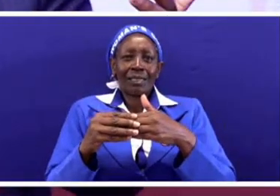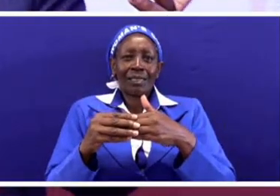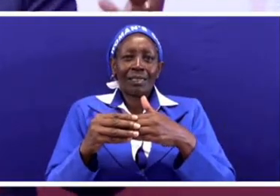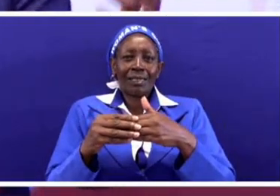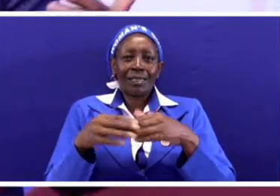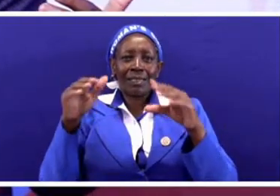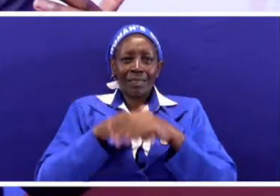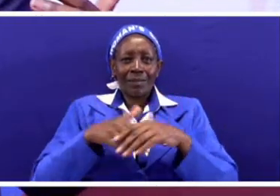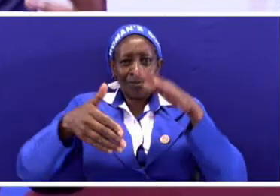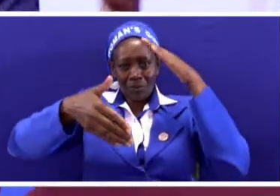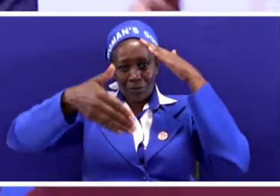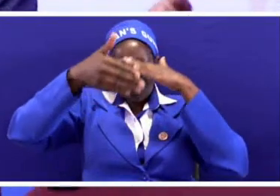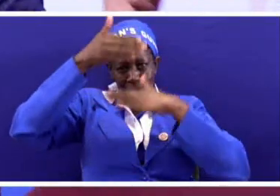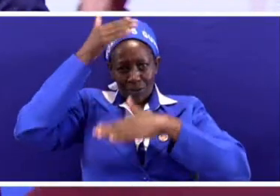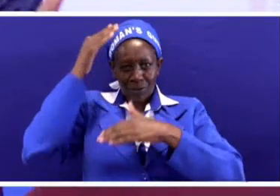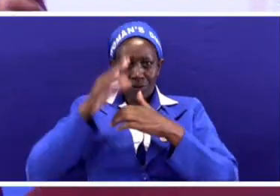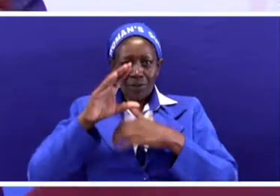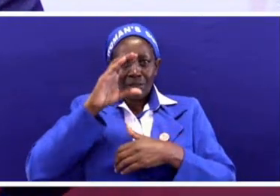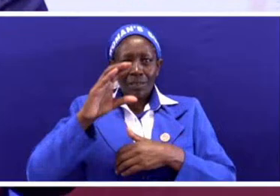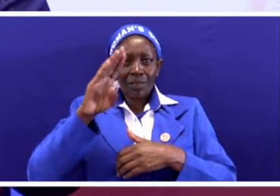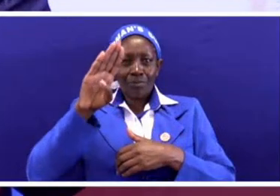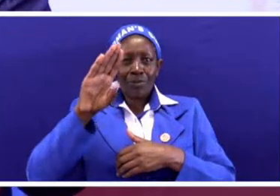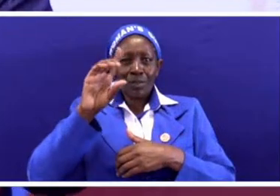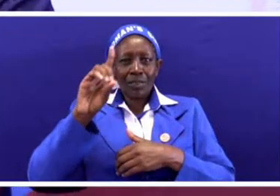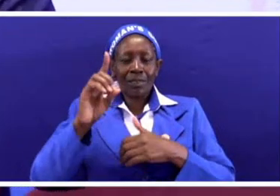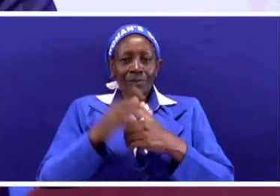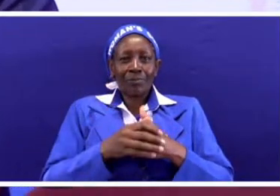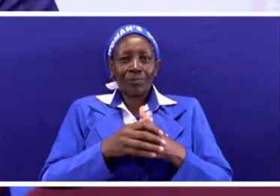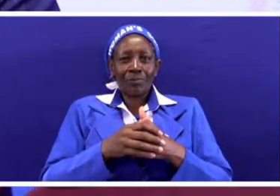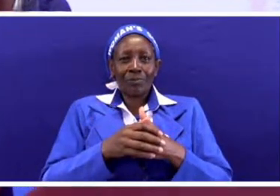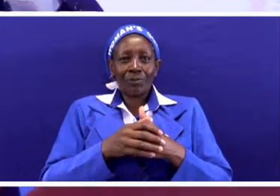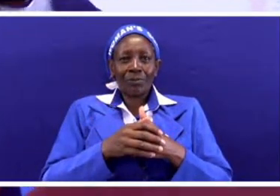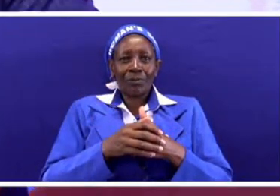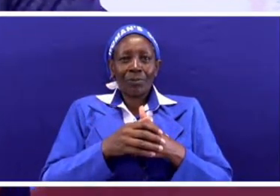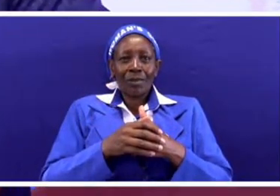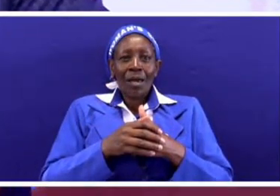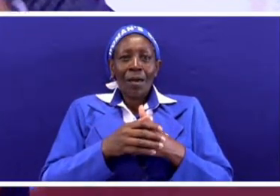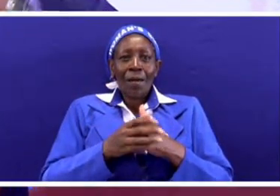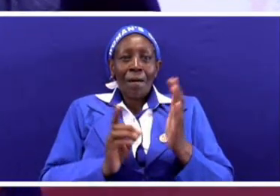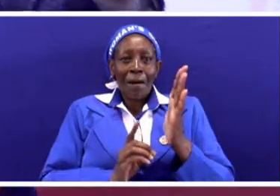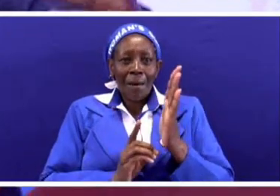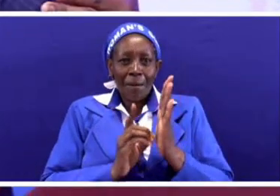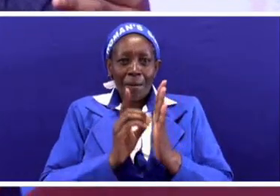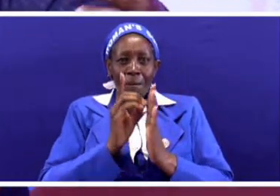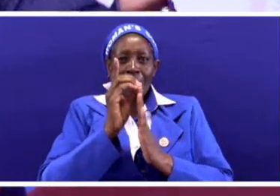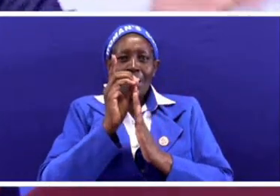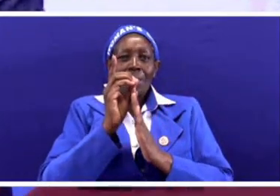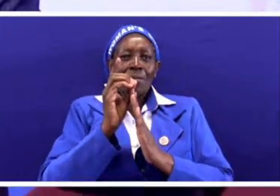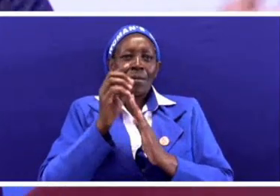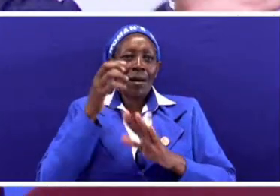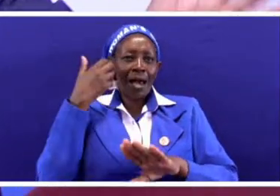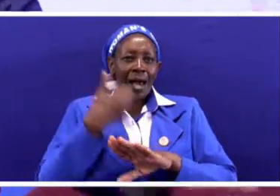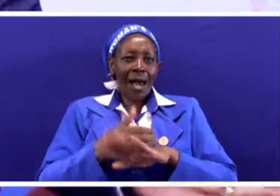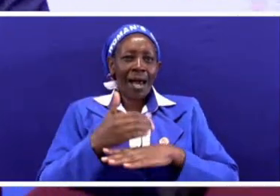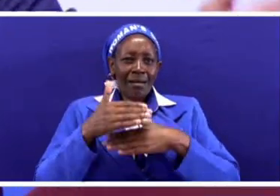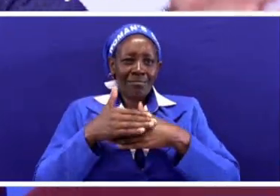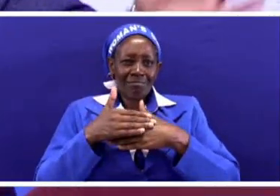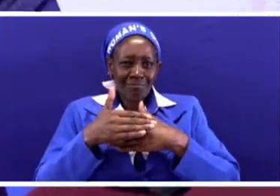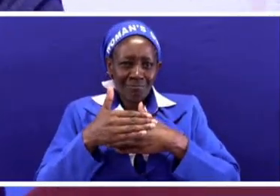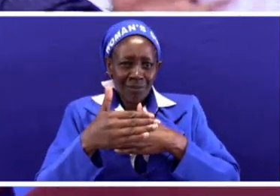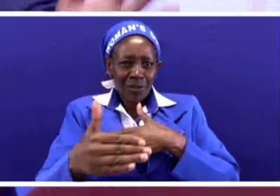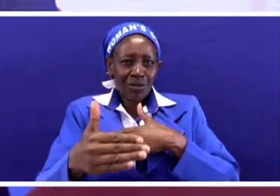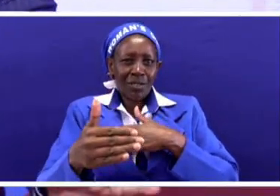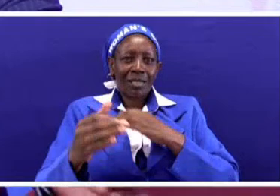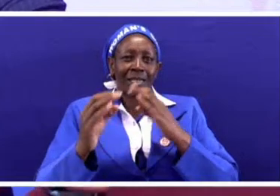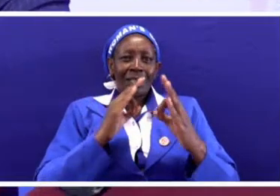talk of CPD, continuous professional development. And people cannot progress in the company unless they are undergoing